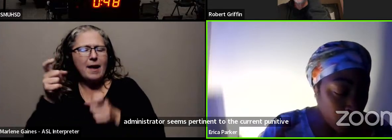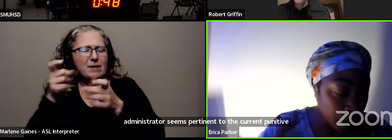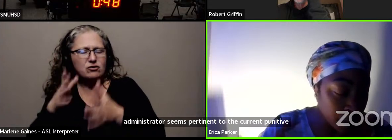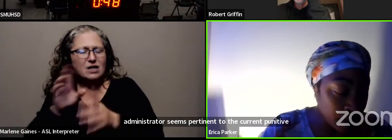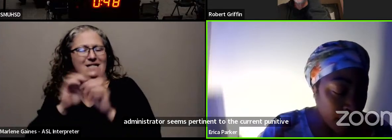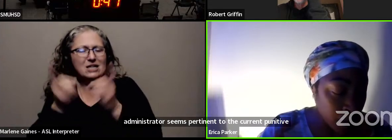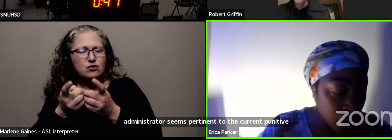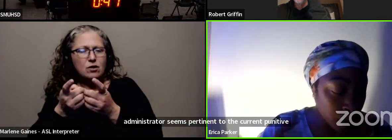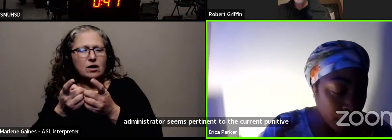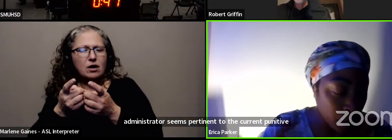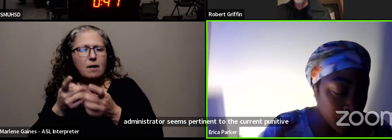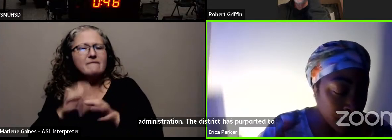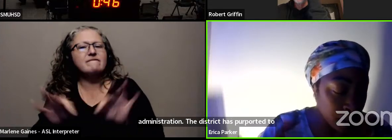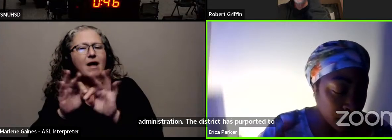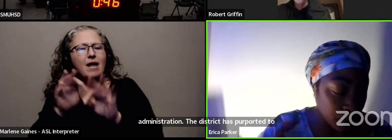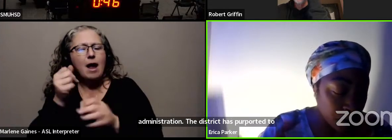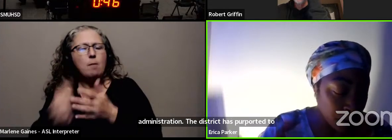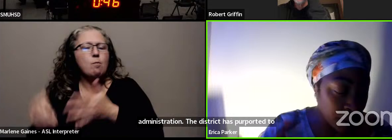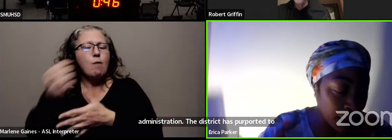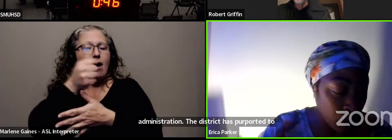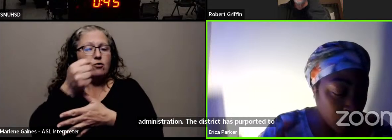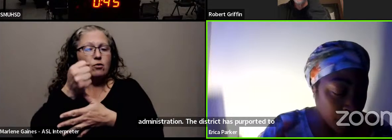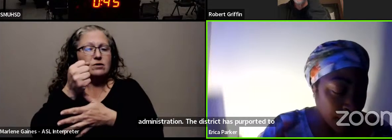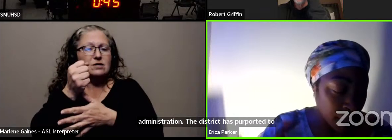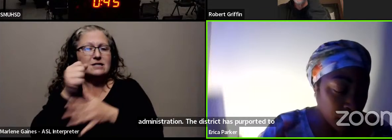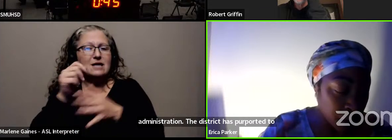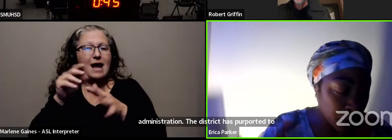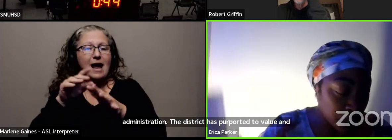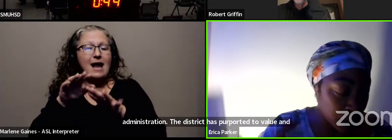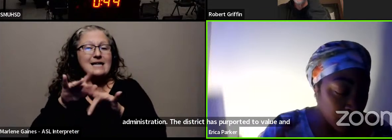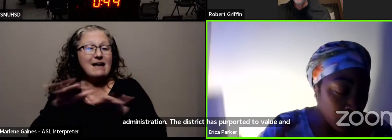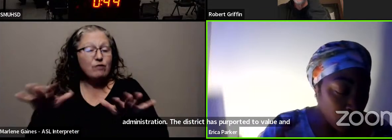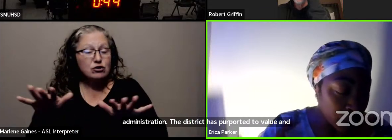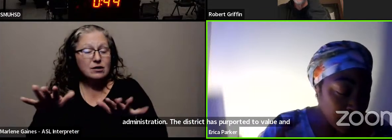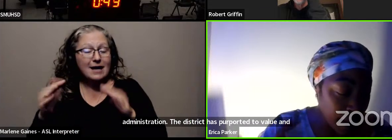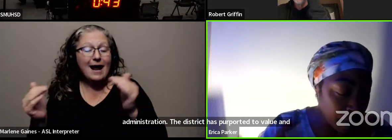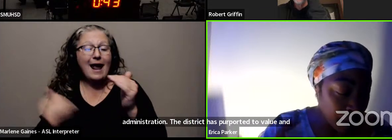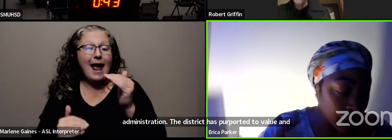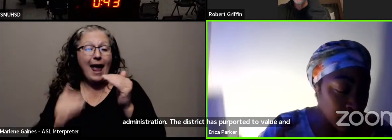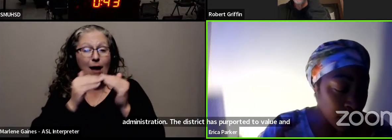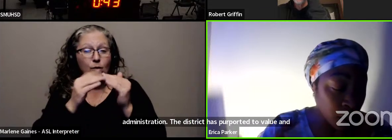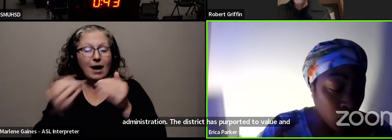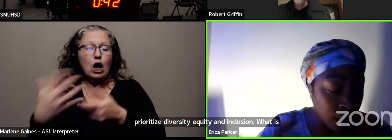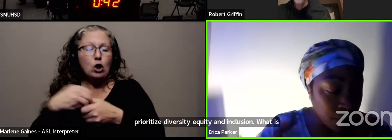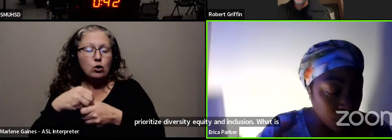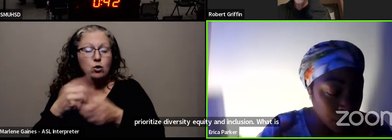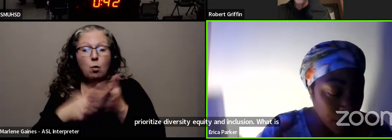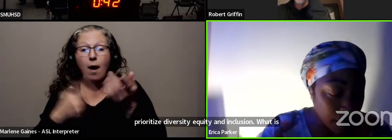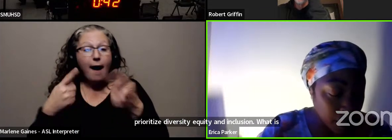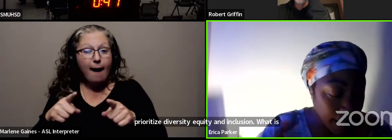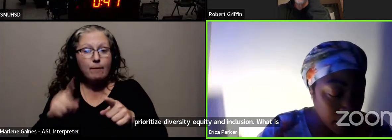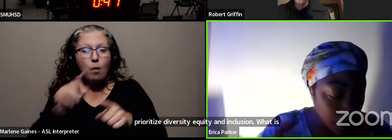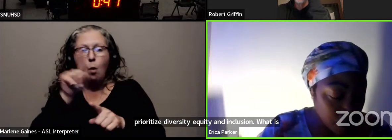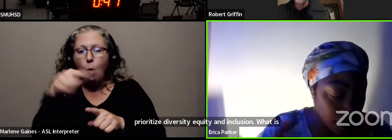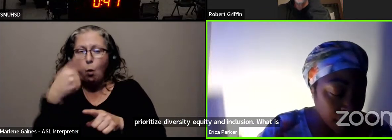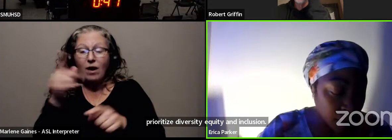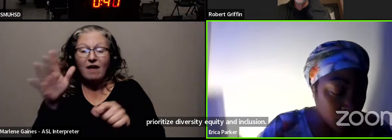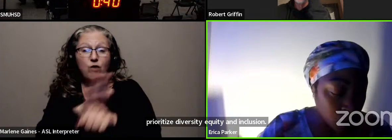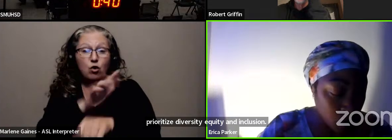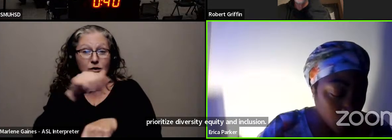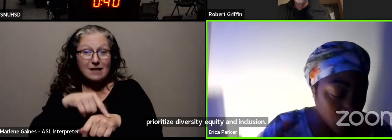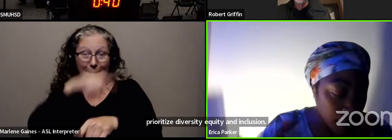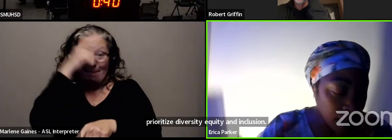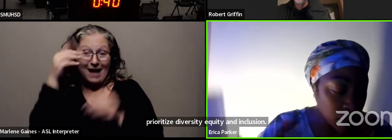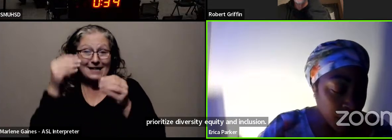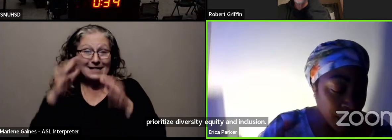has purported to value and prioritize diversity, equity, and inclusion. What is happening is that the only full-time Black teacher at the